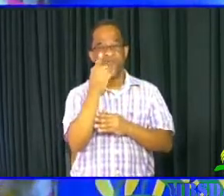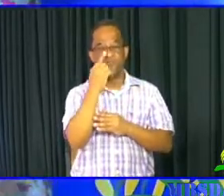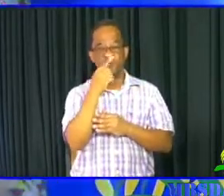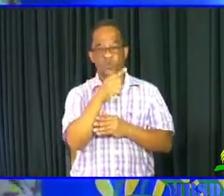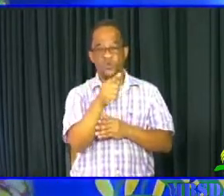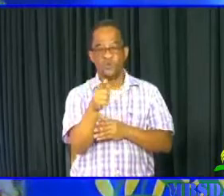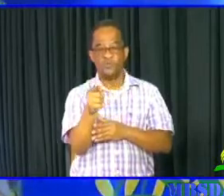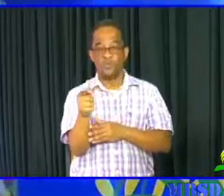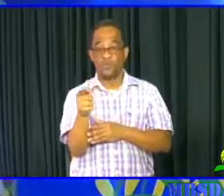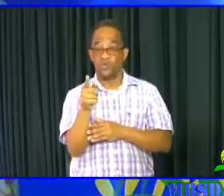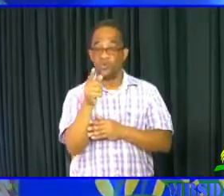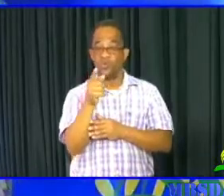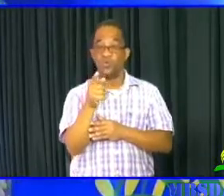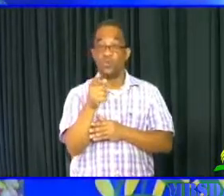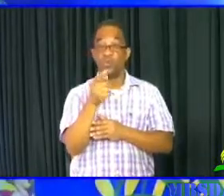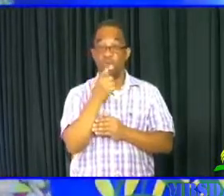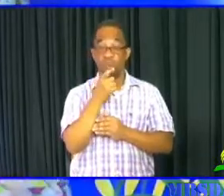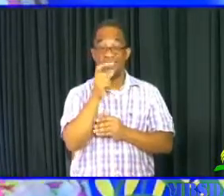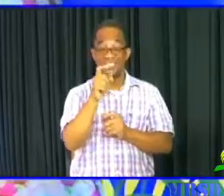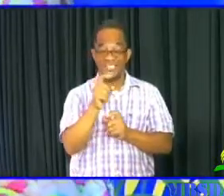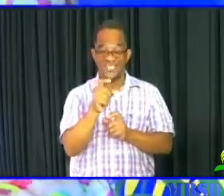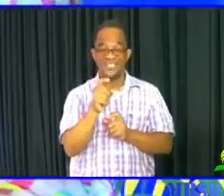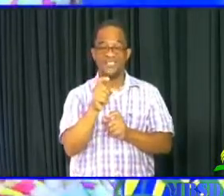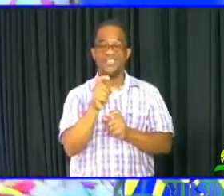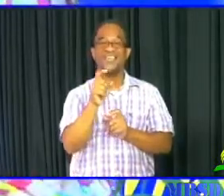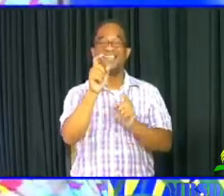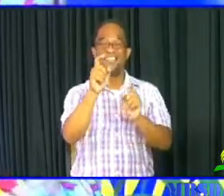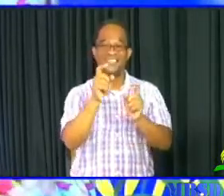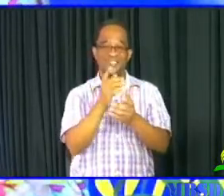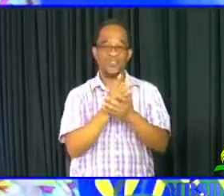You need